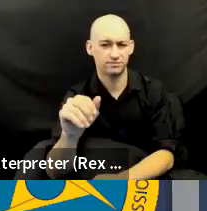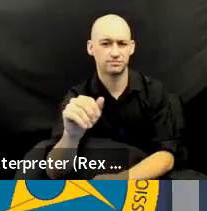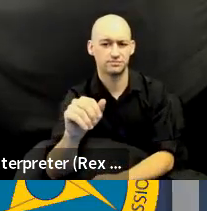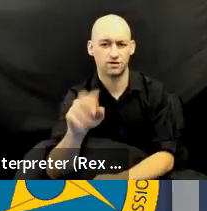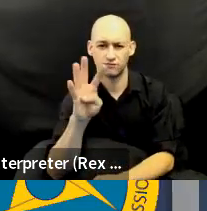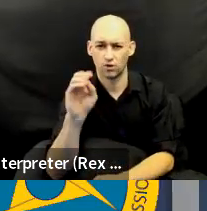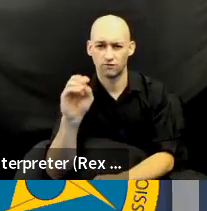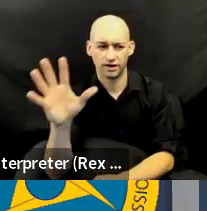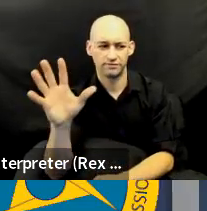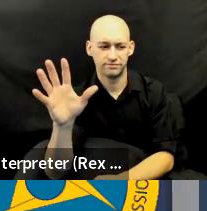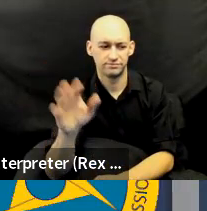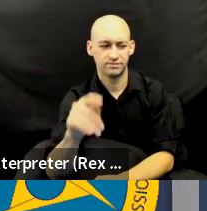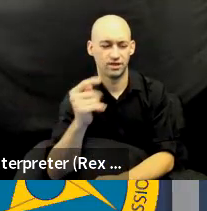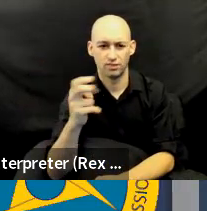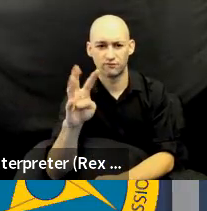4:05, the 4:05.